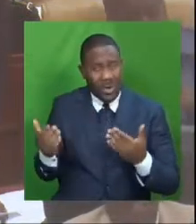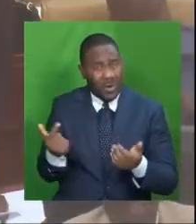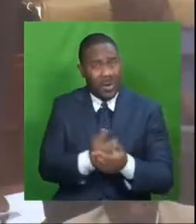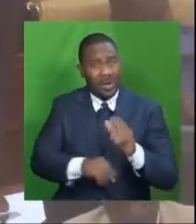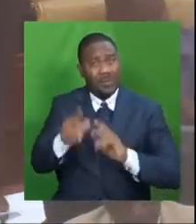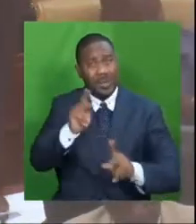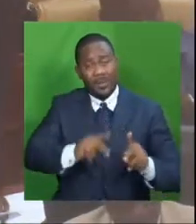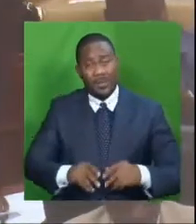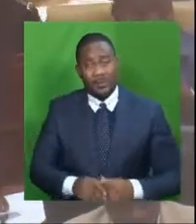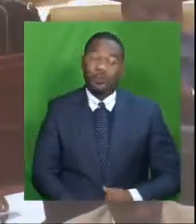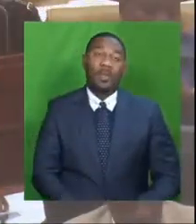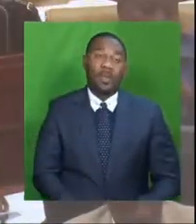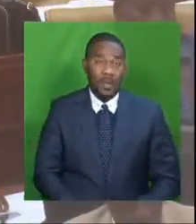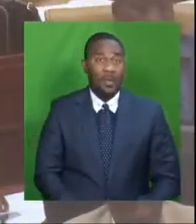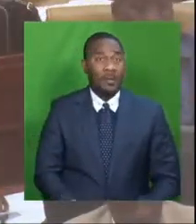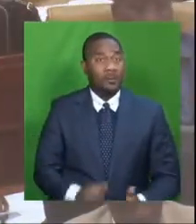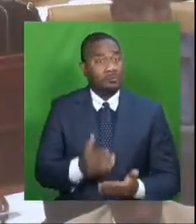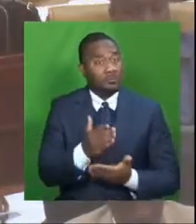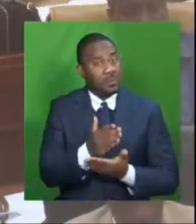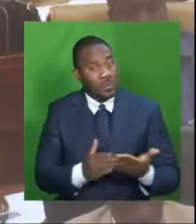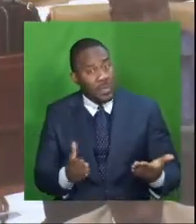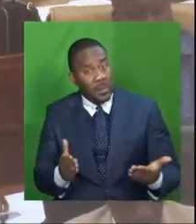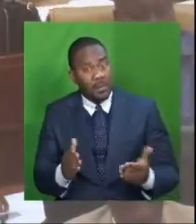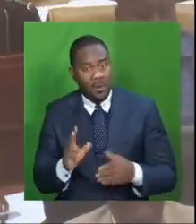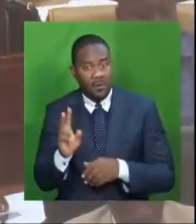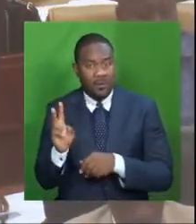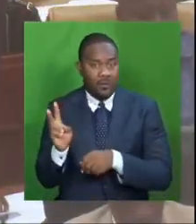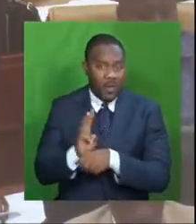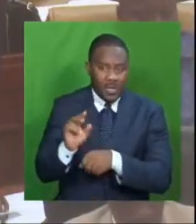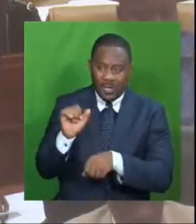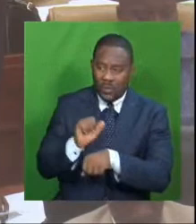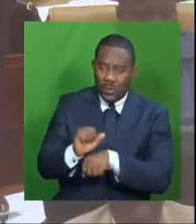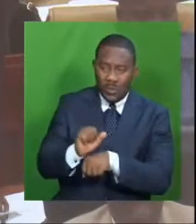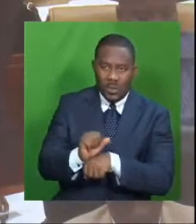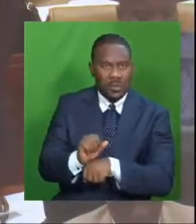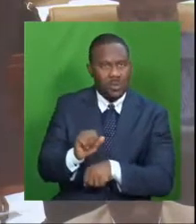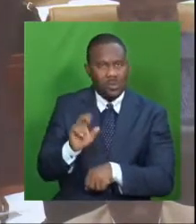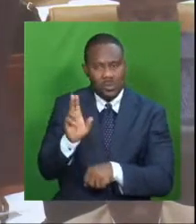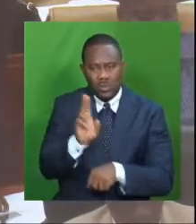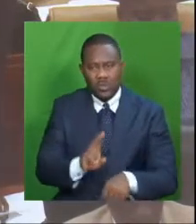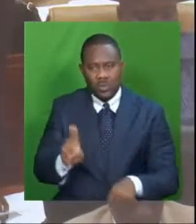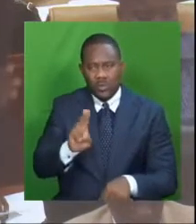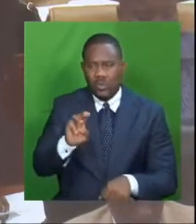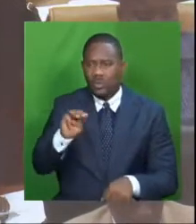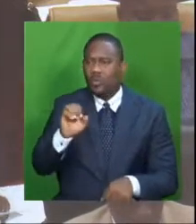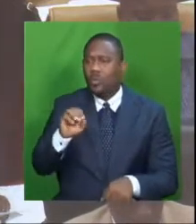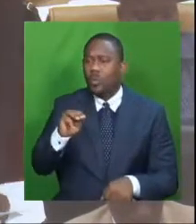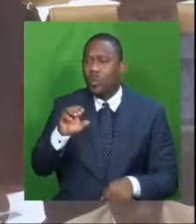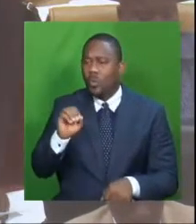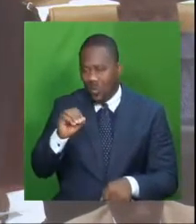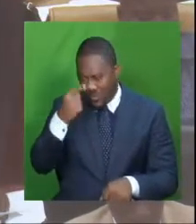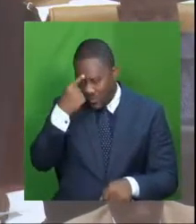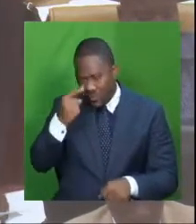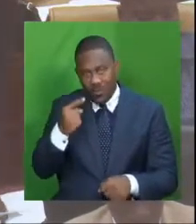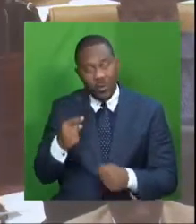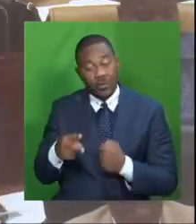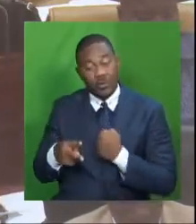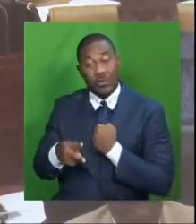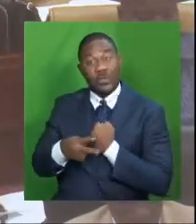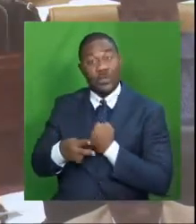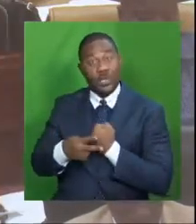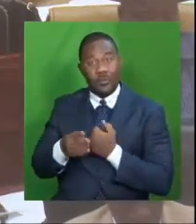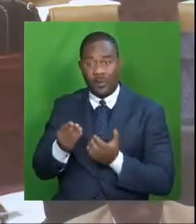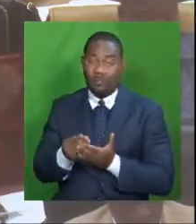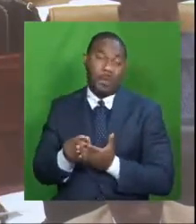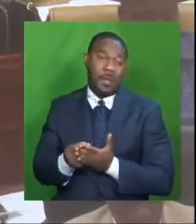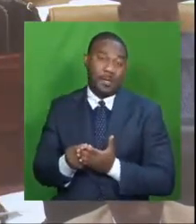know that most of the artisans uses mobile money wallet for the purposes of their savings. For their purposes